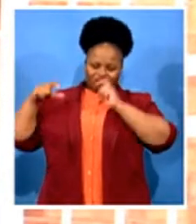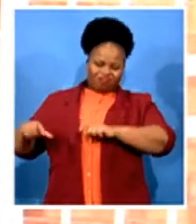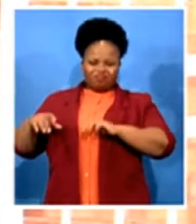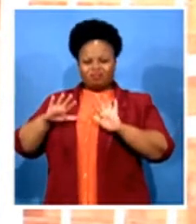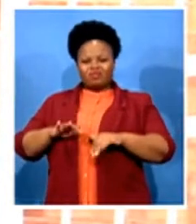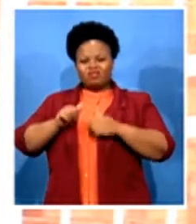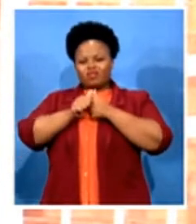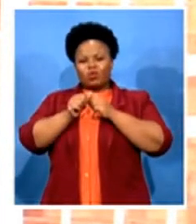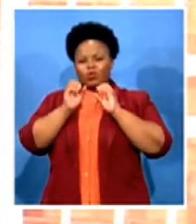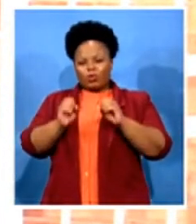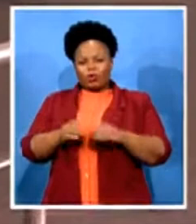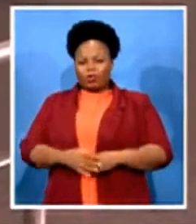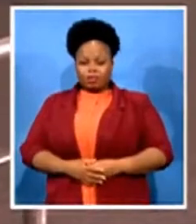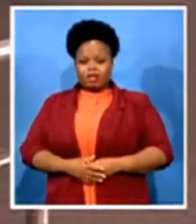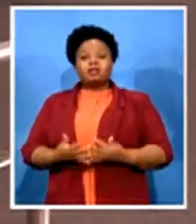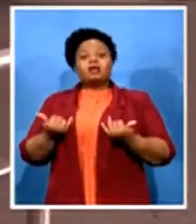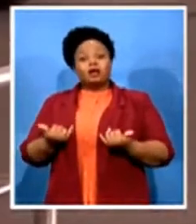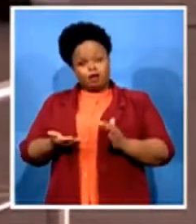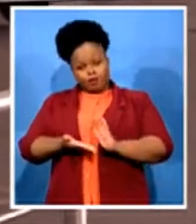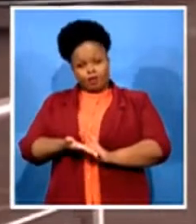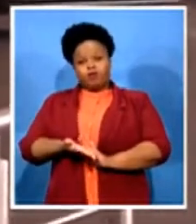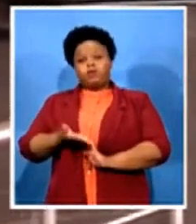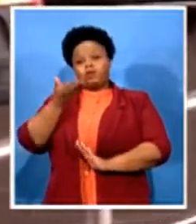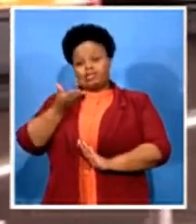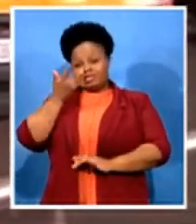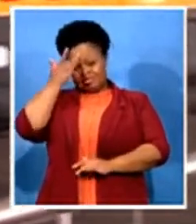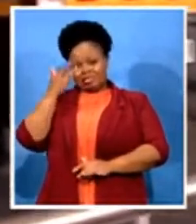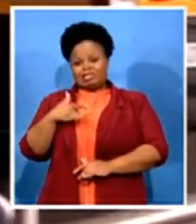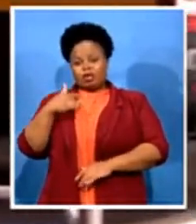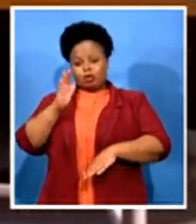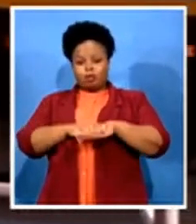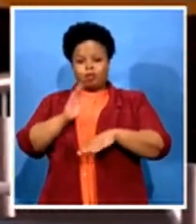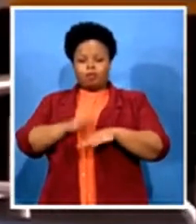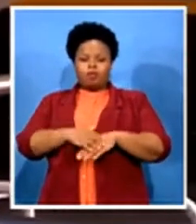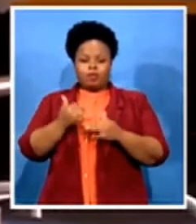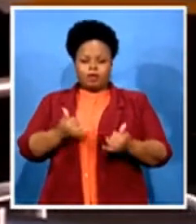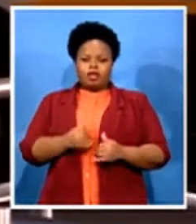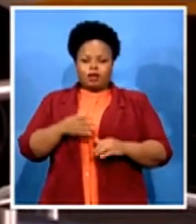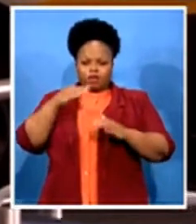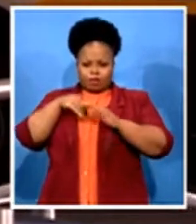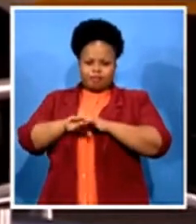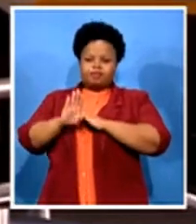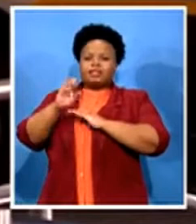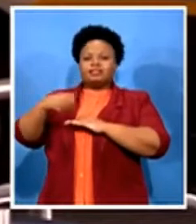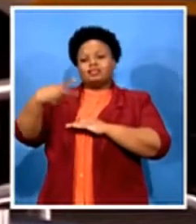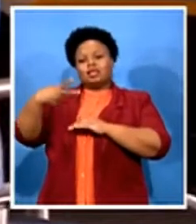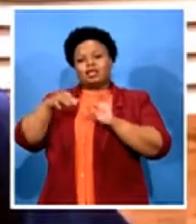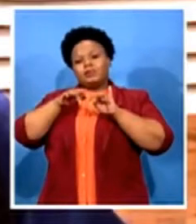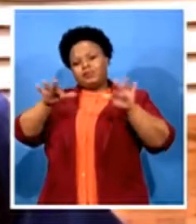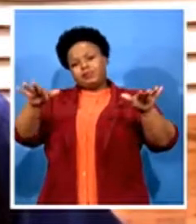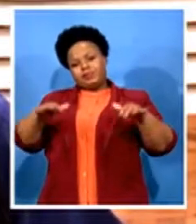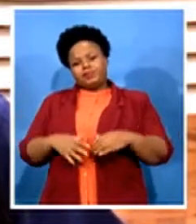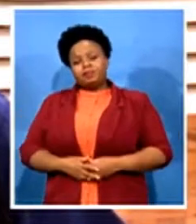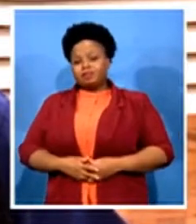in infections, catapulting the country into a second wave, and frontline workers are feeling the strain.